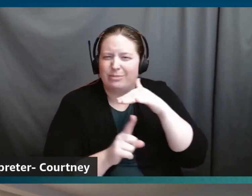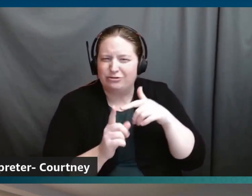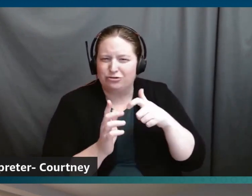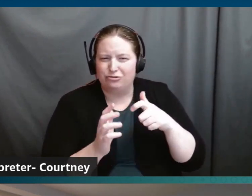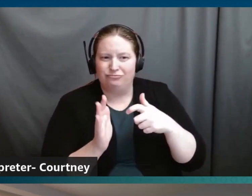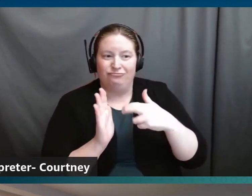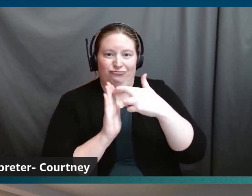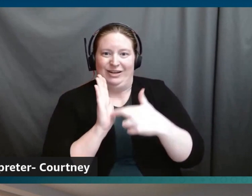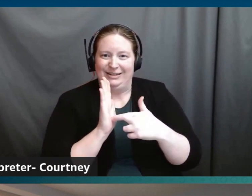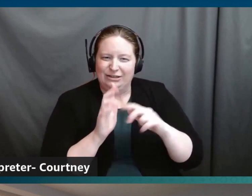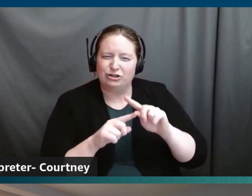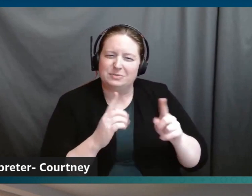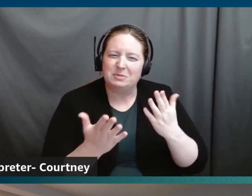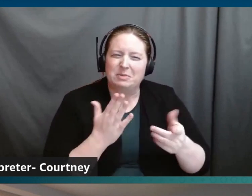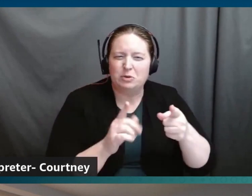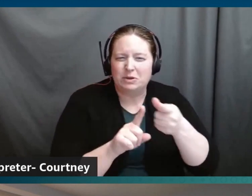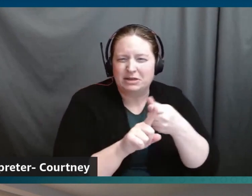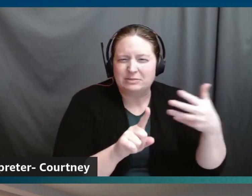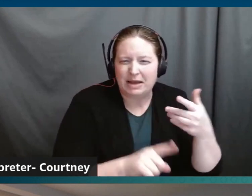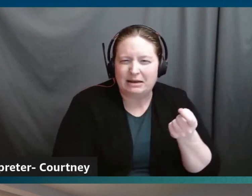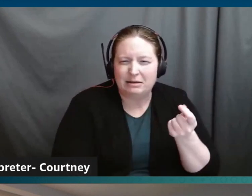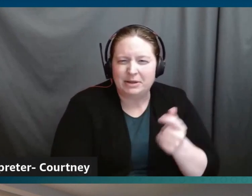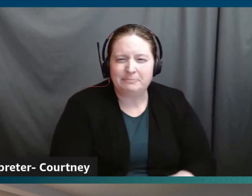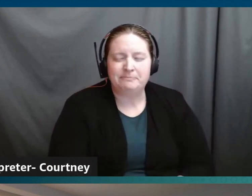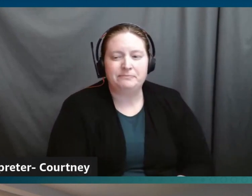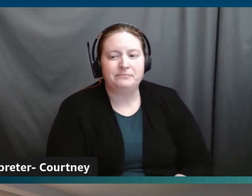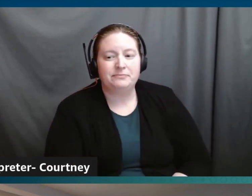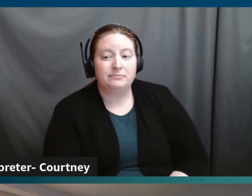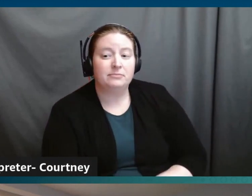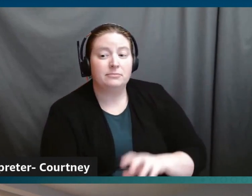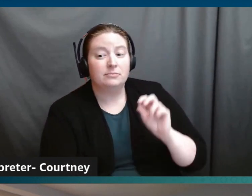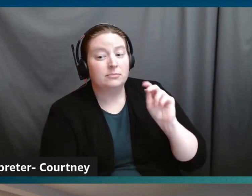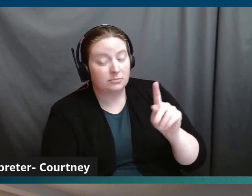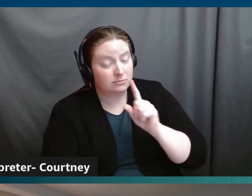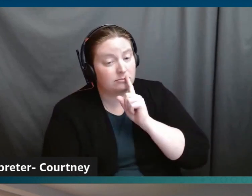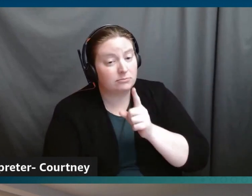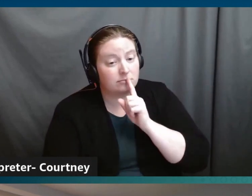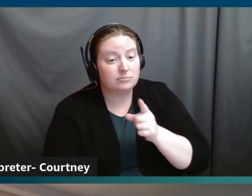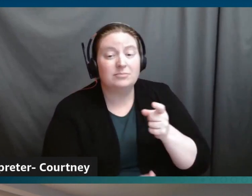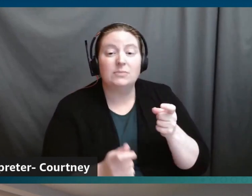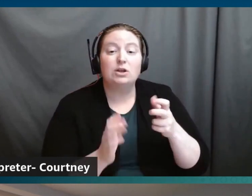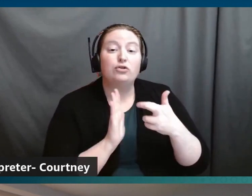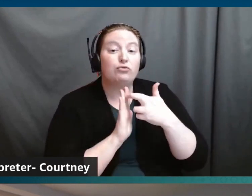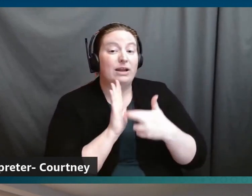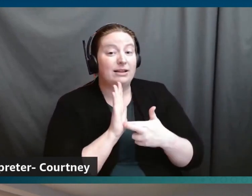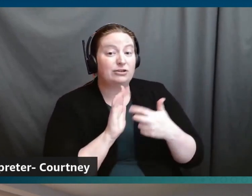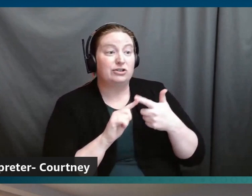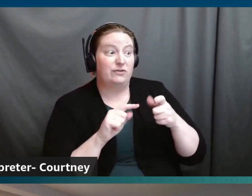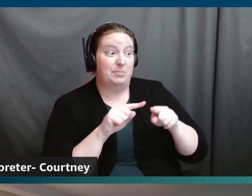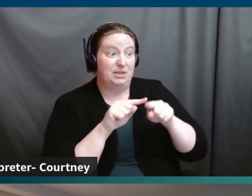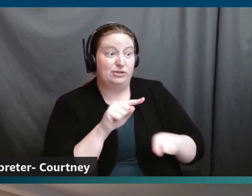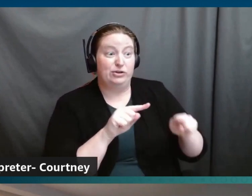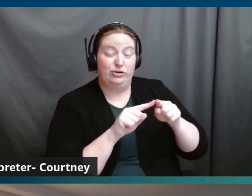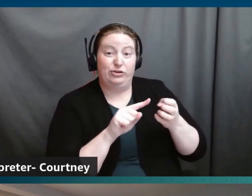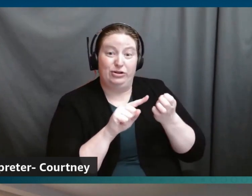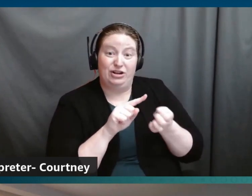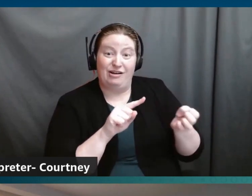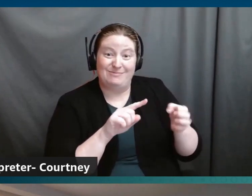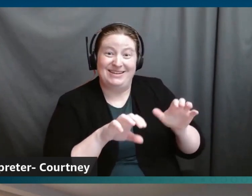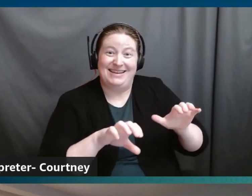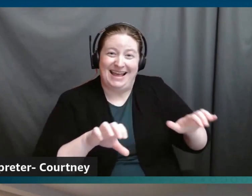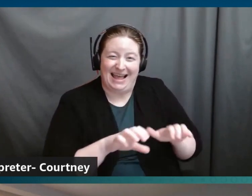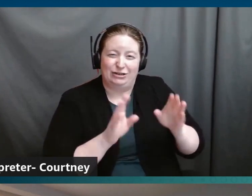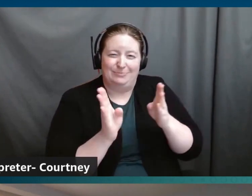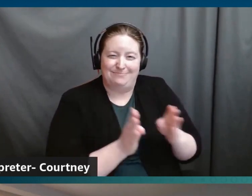you could expand on that a little bit here. Okay, sure. So the regulations that are coming out of the circular economy action plan